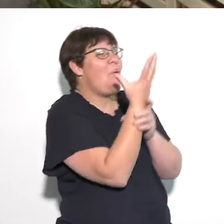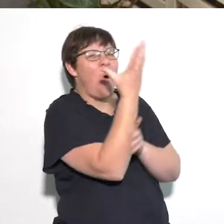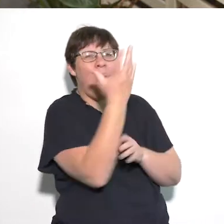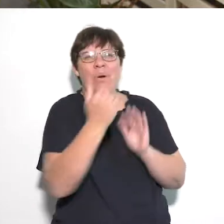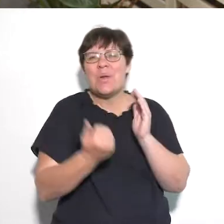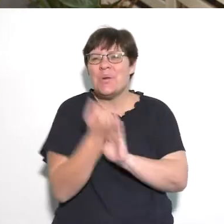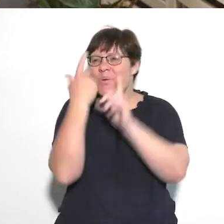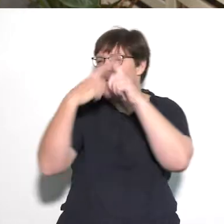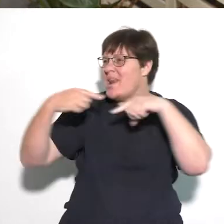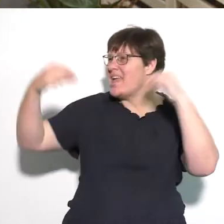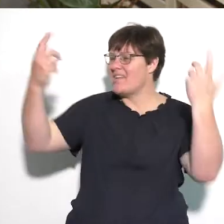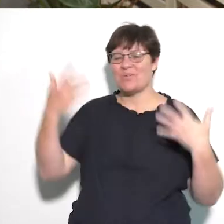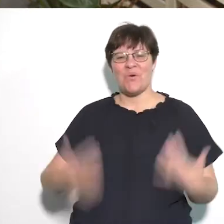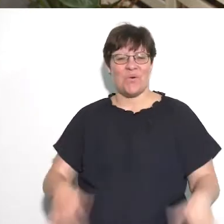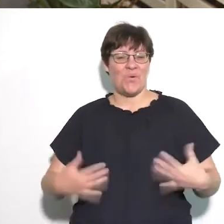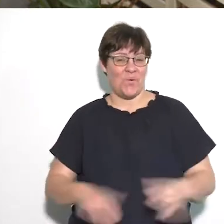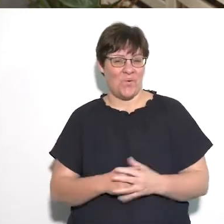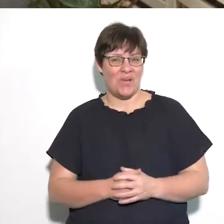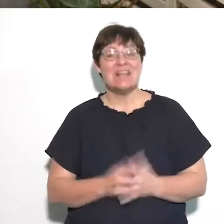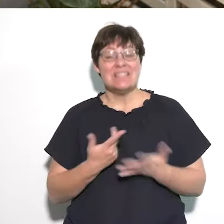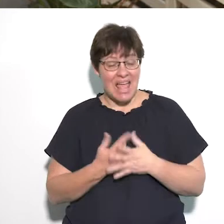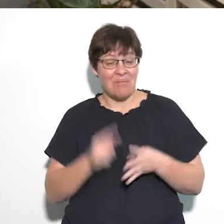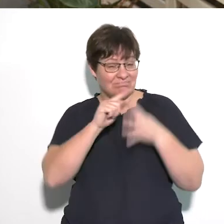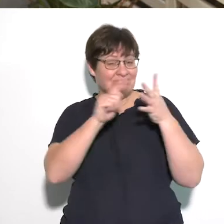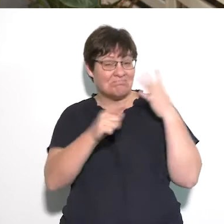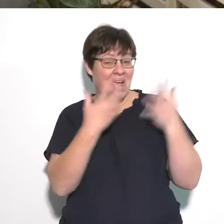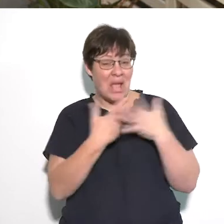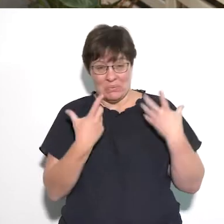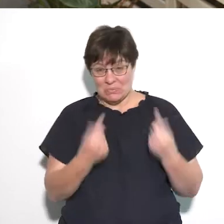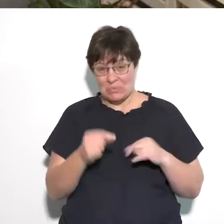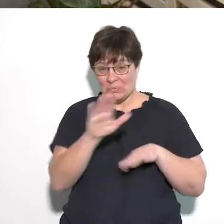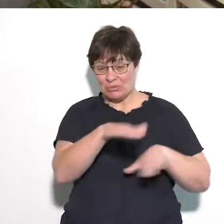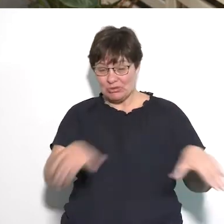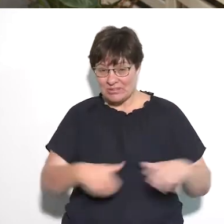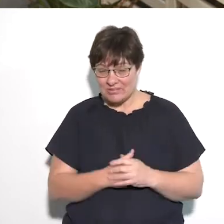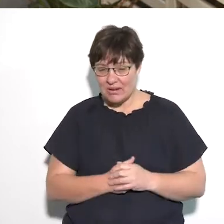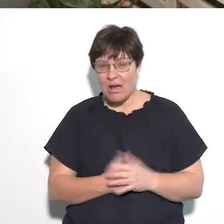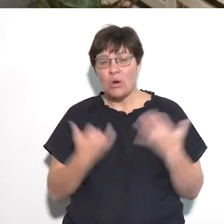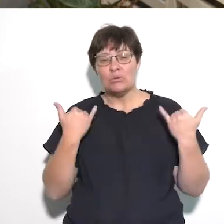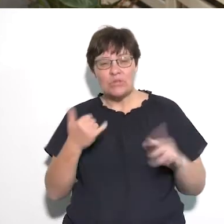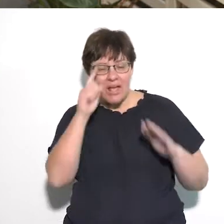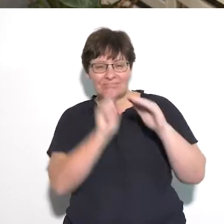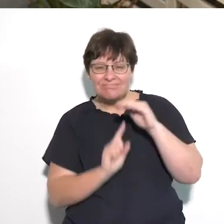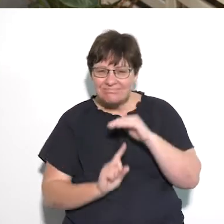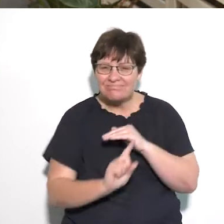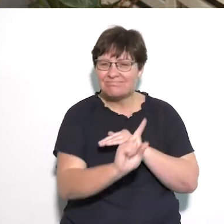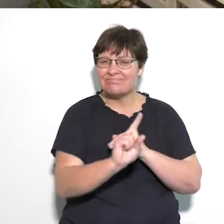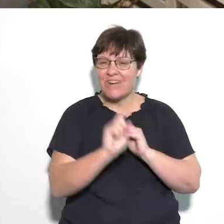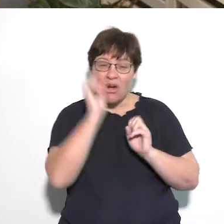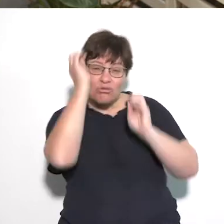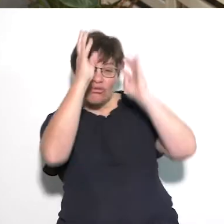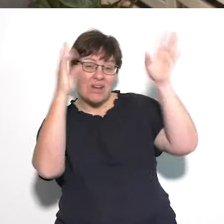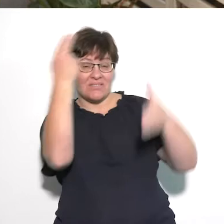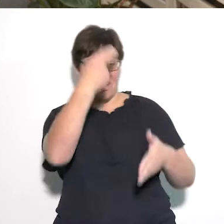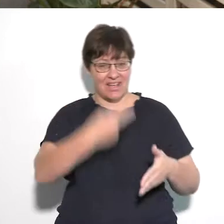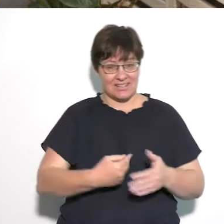blossoms on the trees. It's also a great thing to do with your children. And today we're going to be venturing into our creative